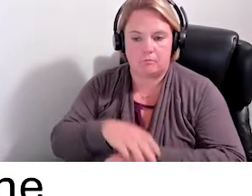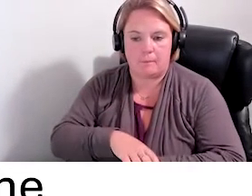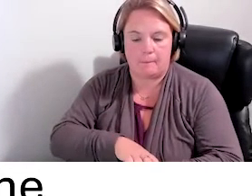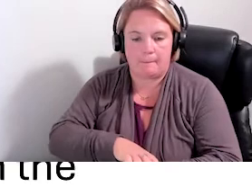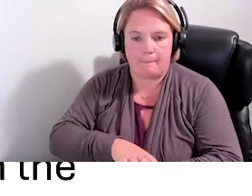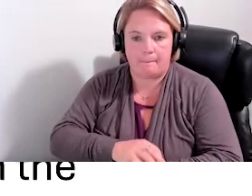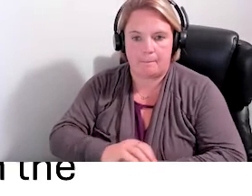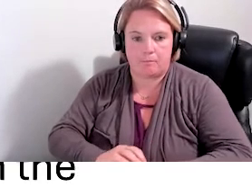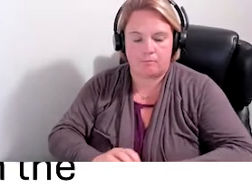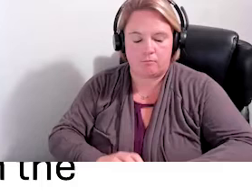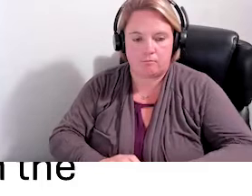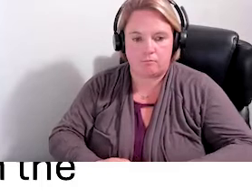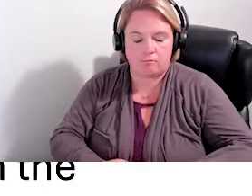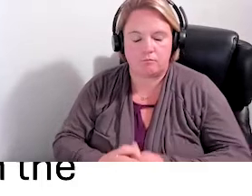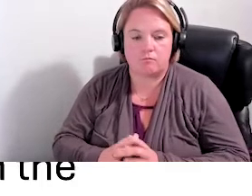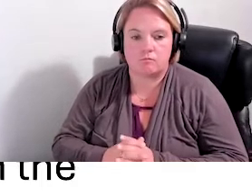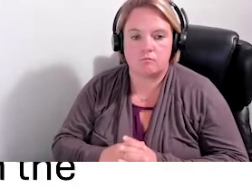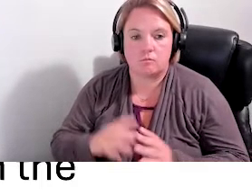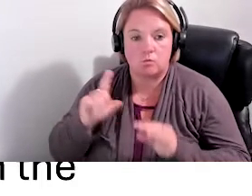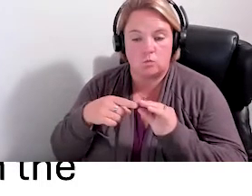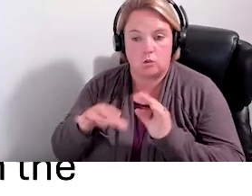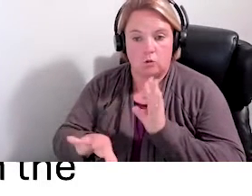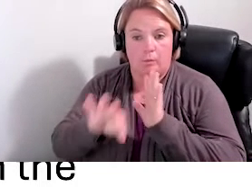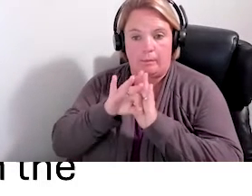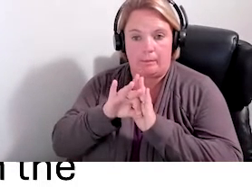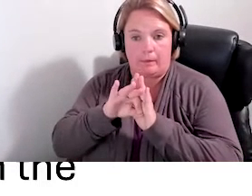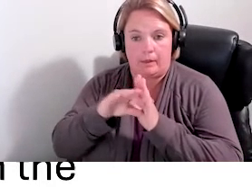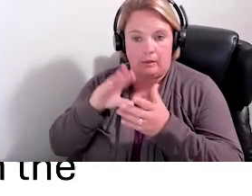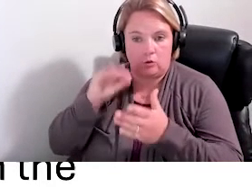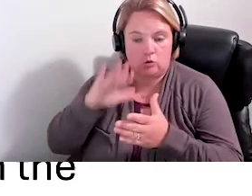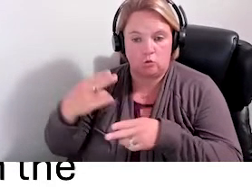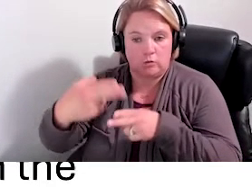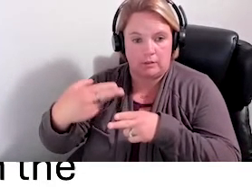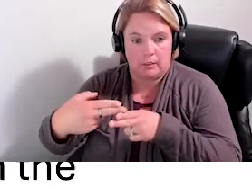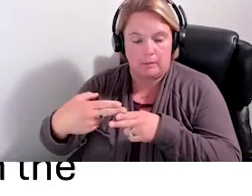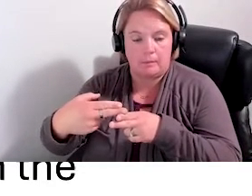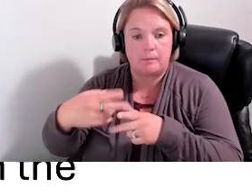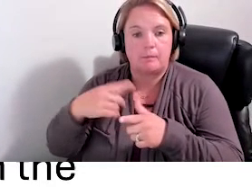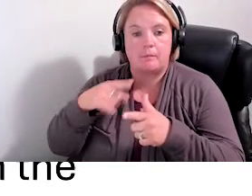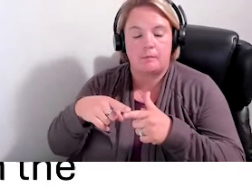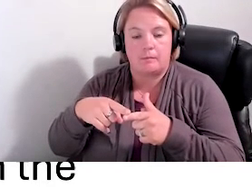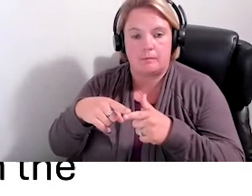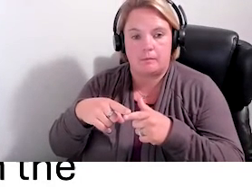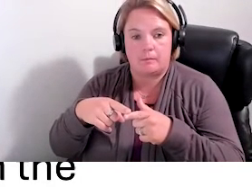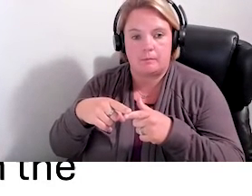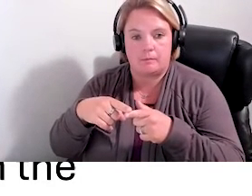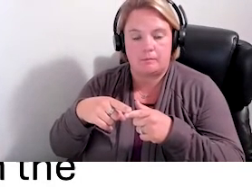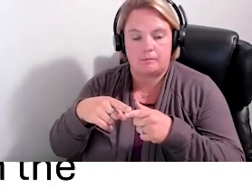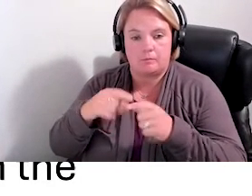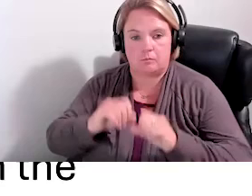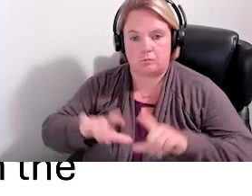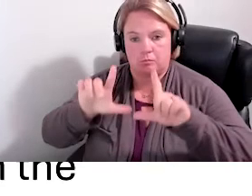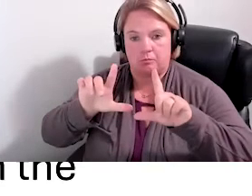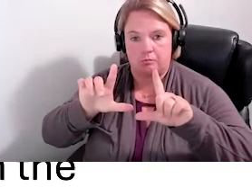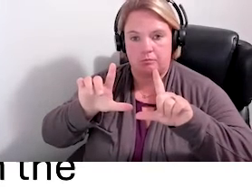As well as once you select the student that you want to raise the flag, then this other window will